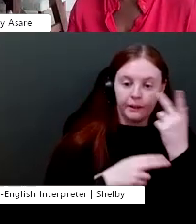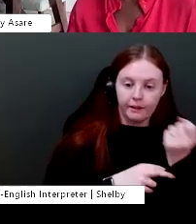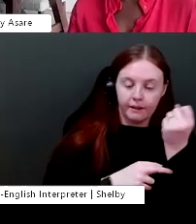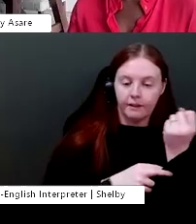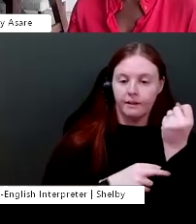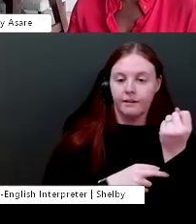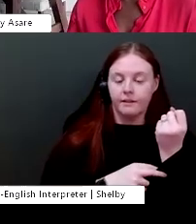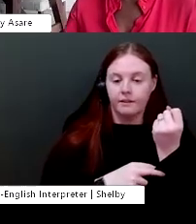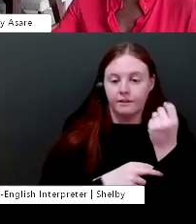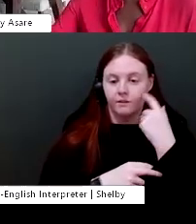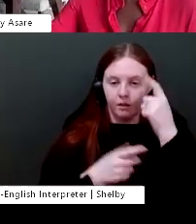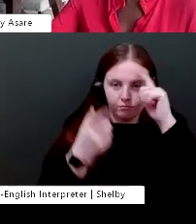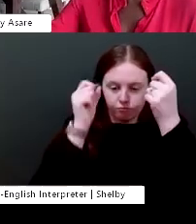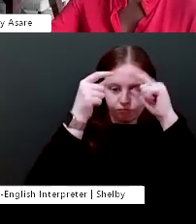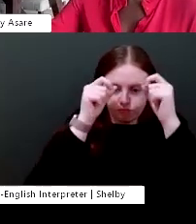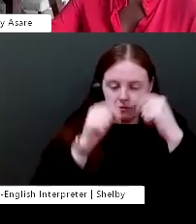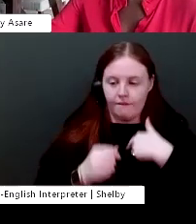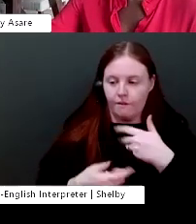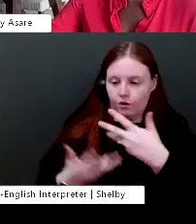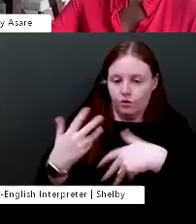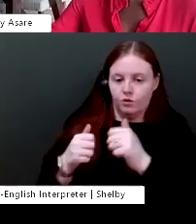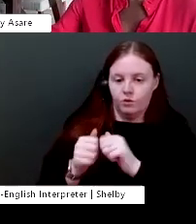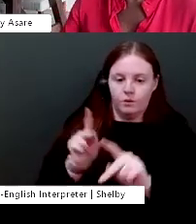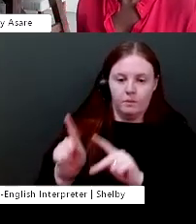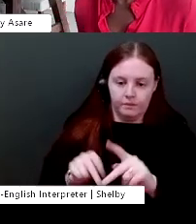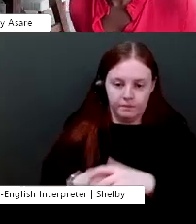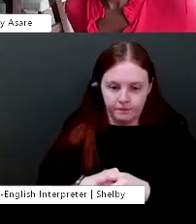stimulated through social engagement.